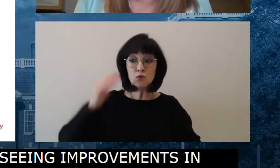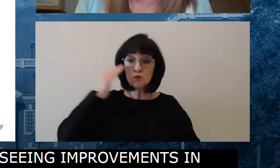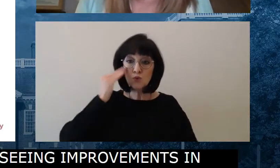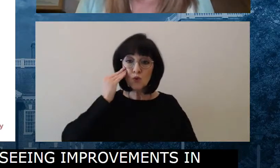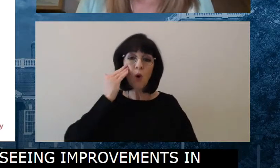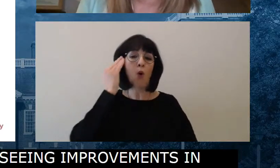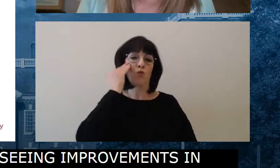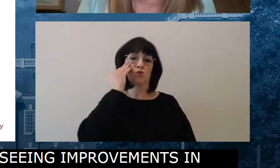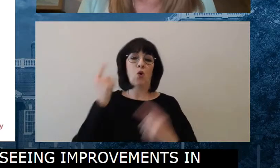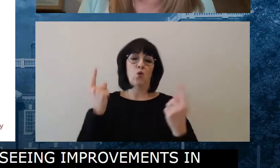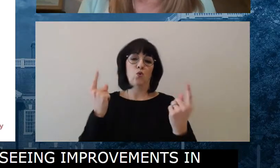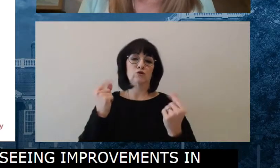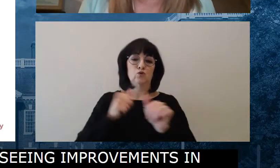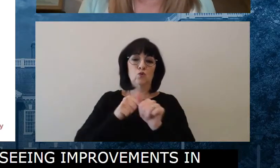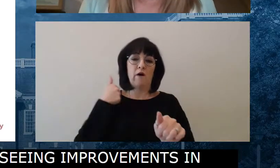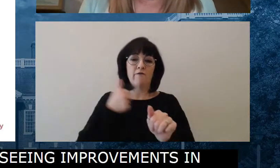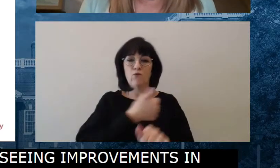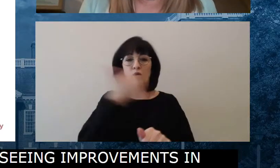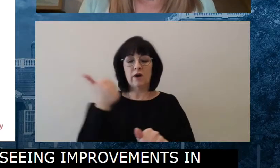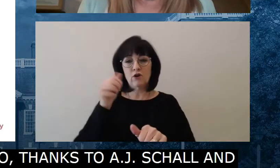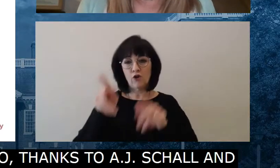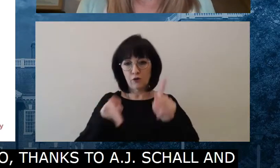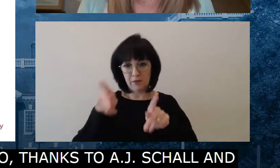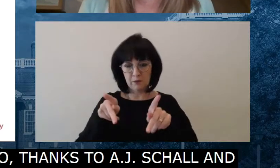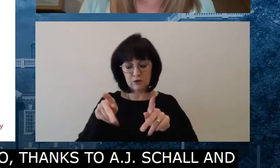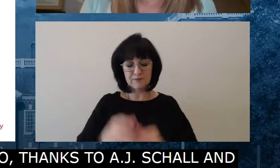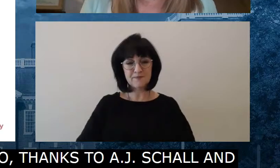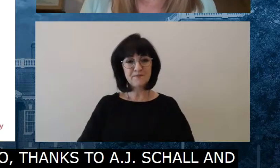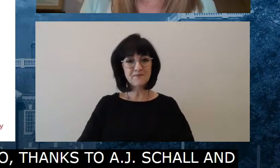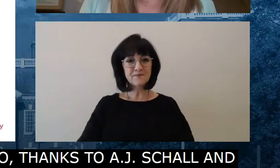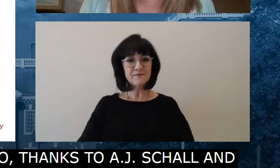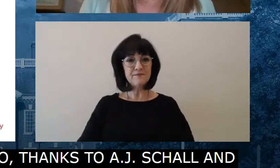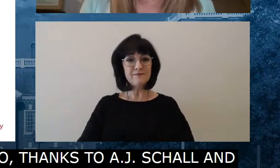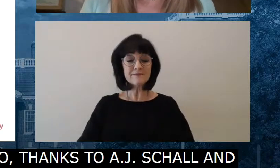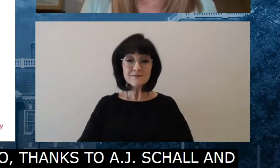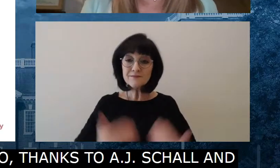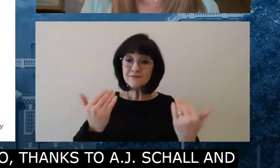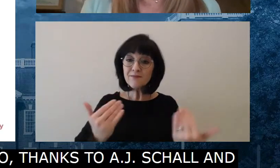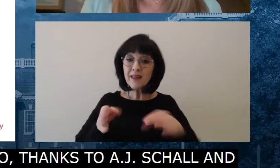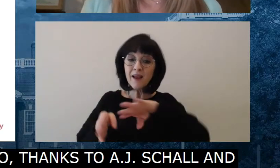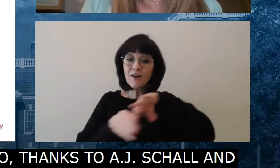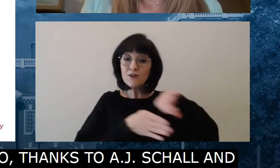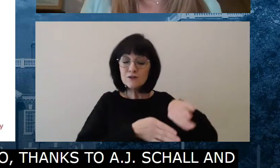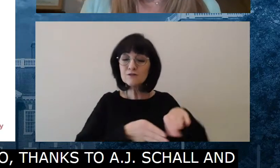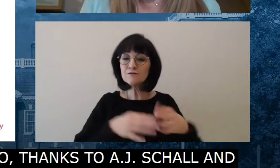So on our vaccine tracker today, it shows that we have